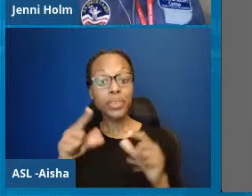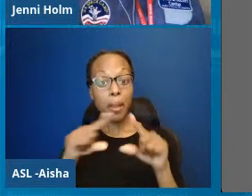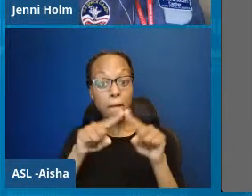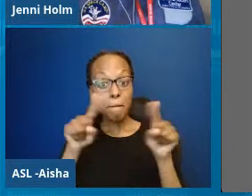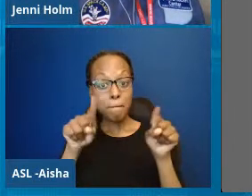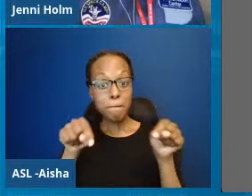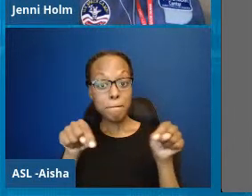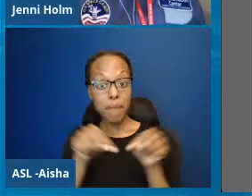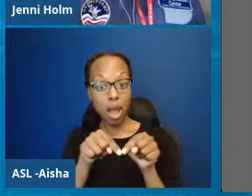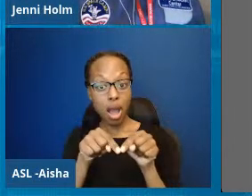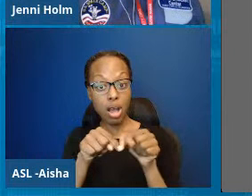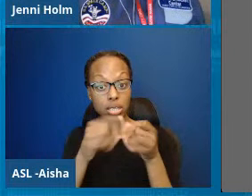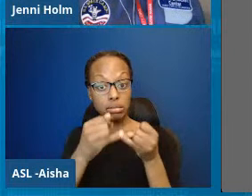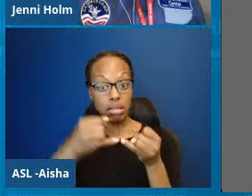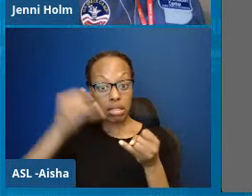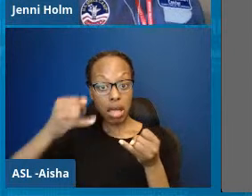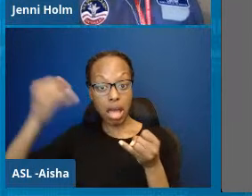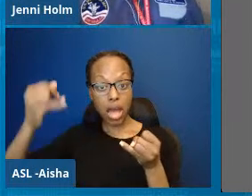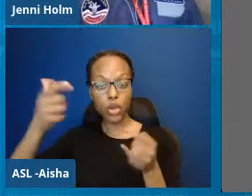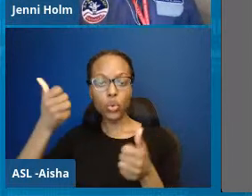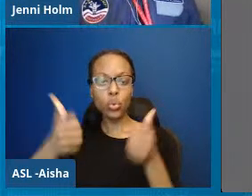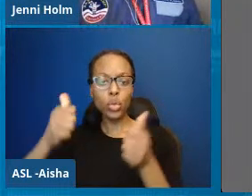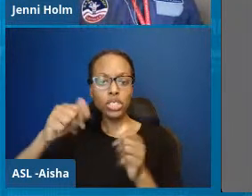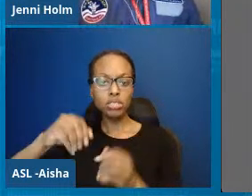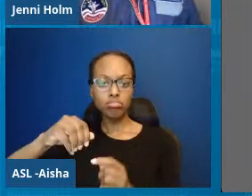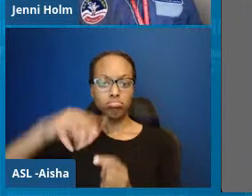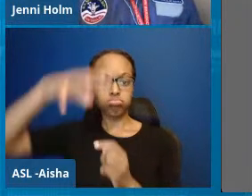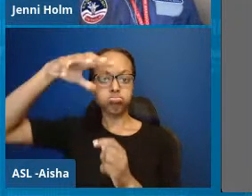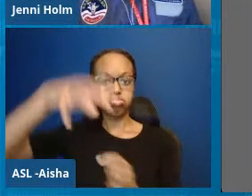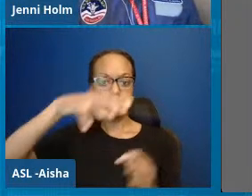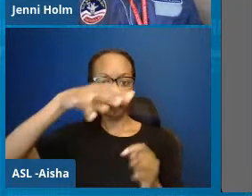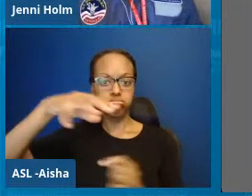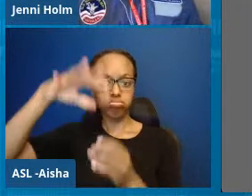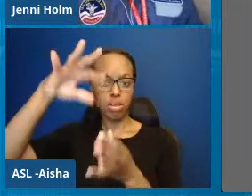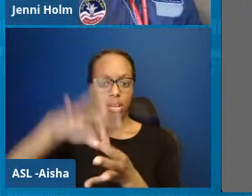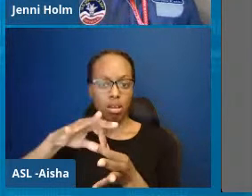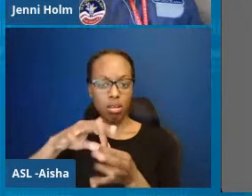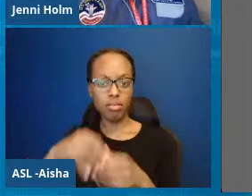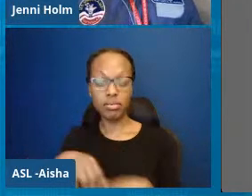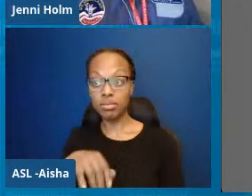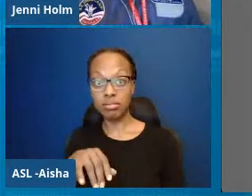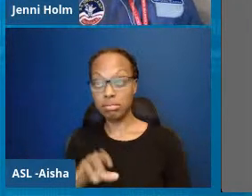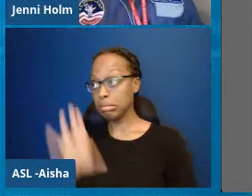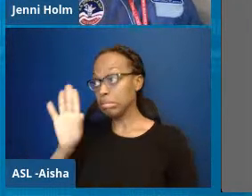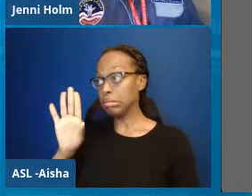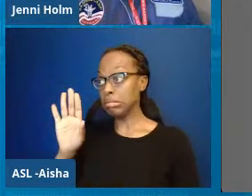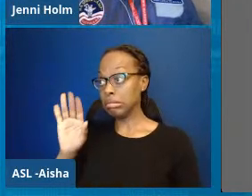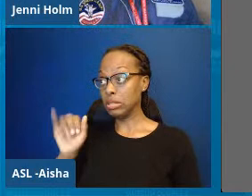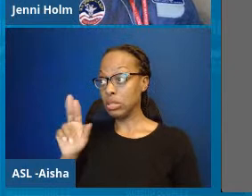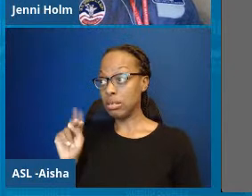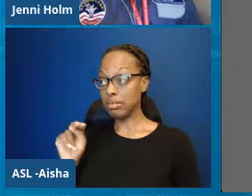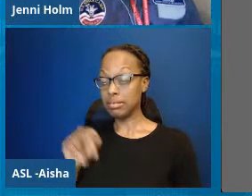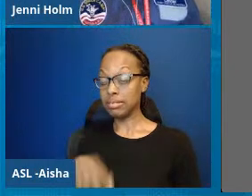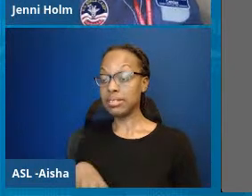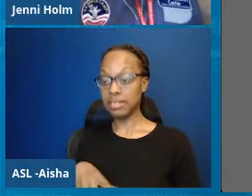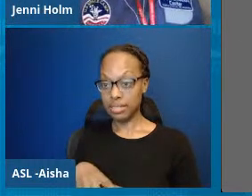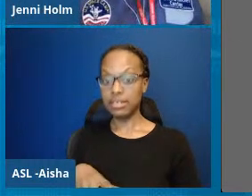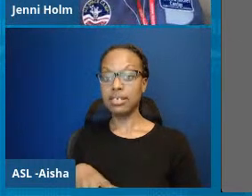parachutes? Ding, ding. John, Nice. John, what do you think? Well,